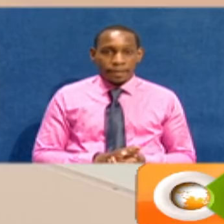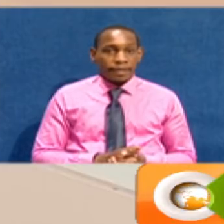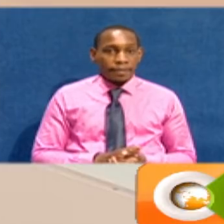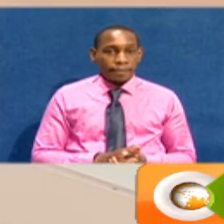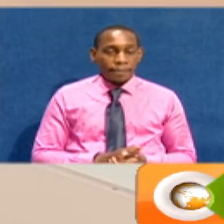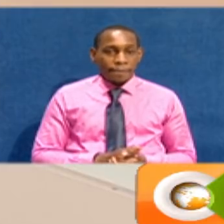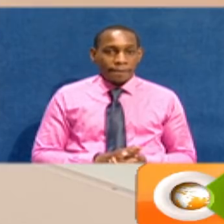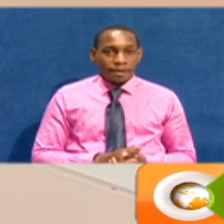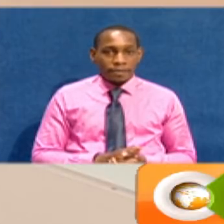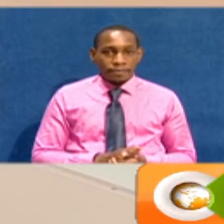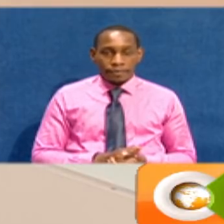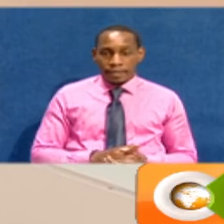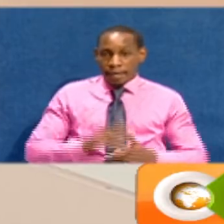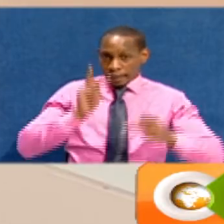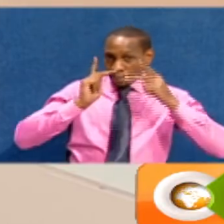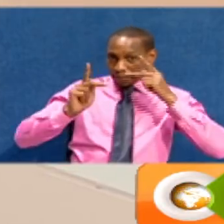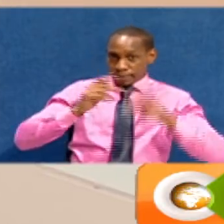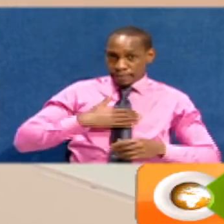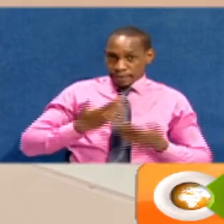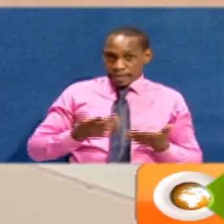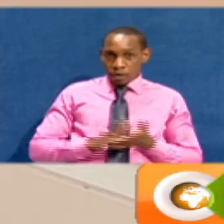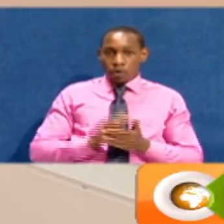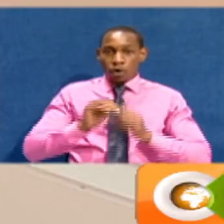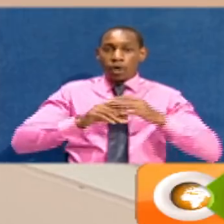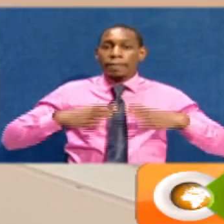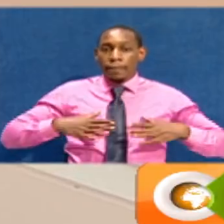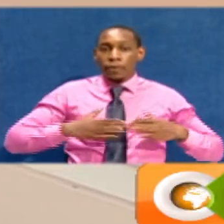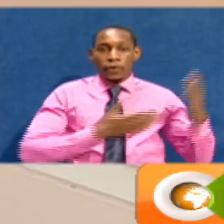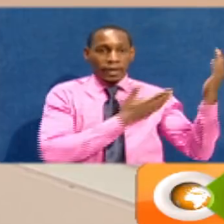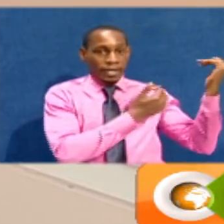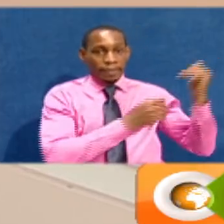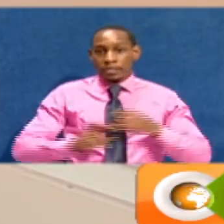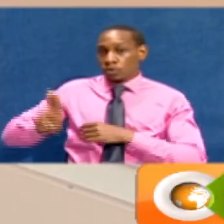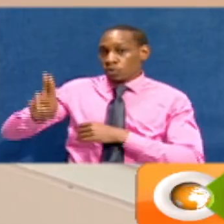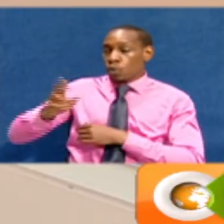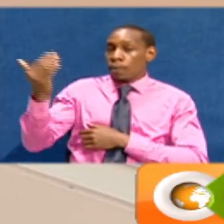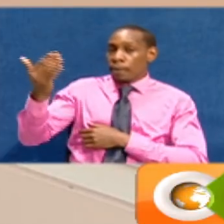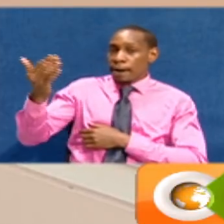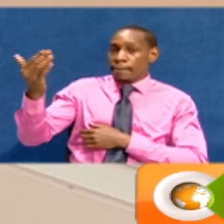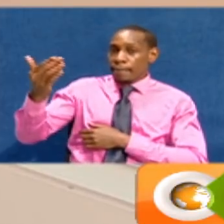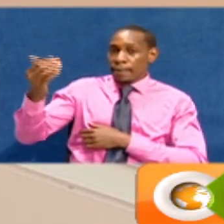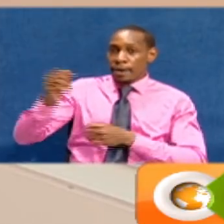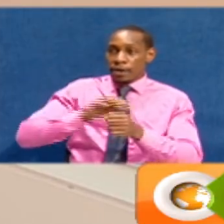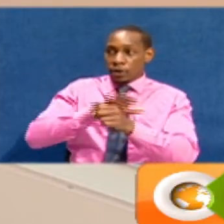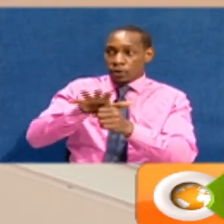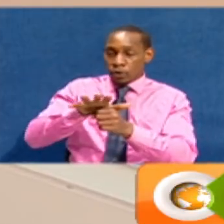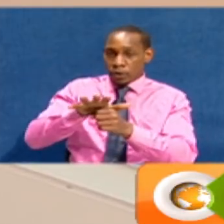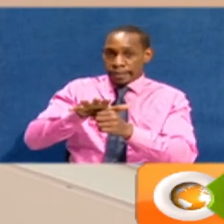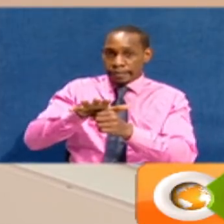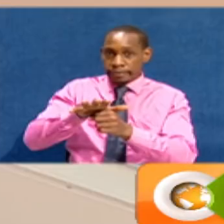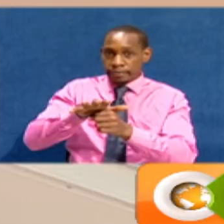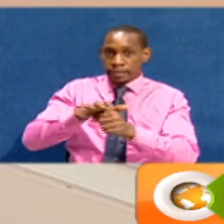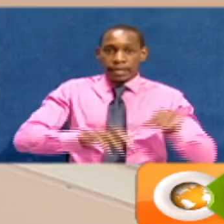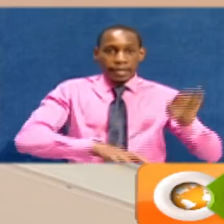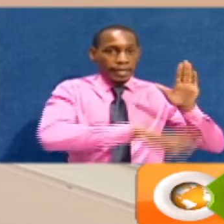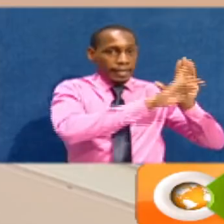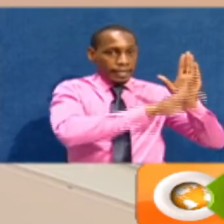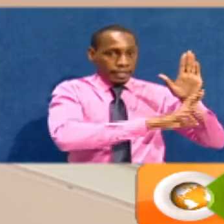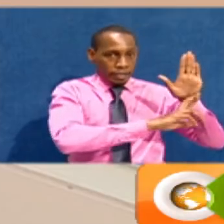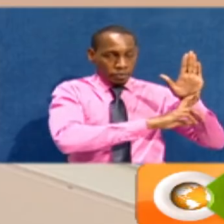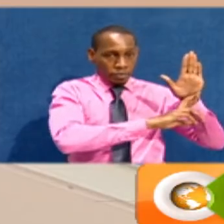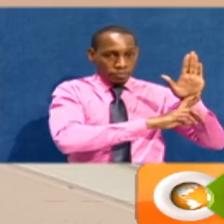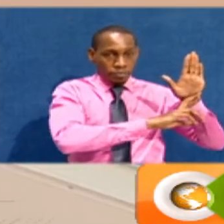so. You know, I look at it this way. Now that everybody is expecting the president to speak about the COVID-19 protocols